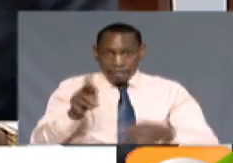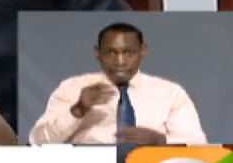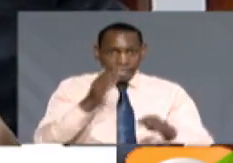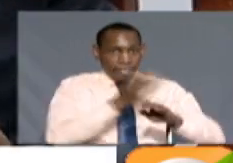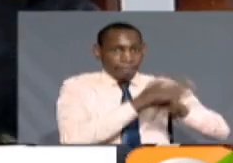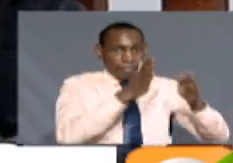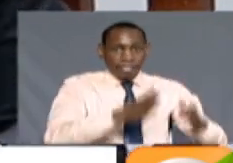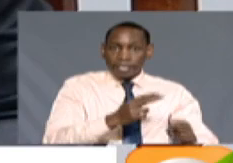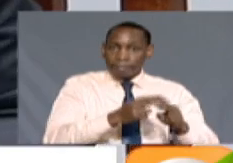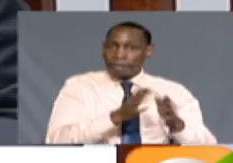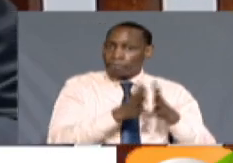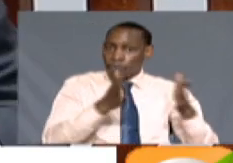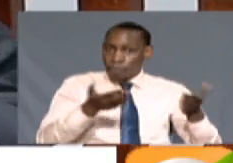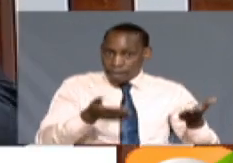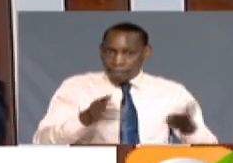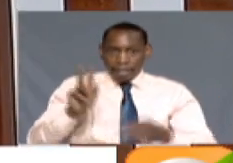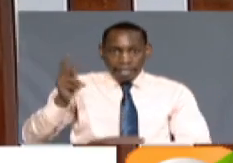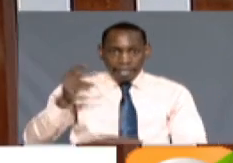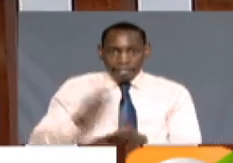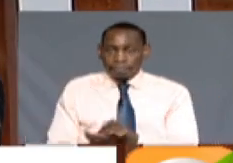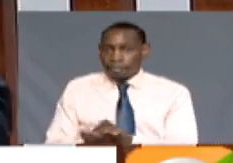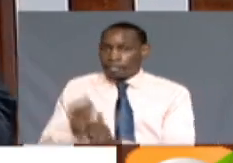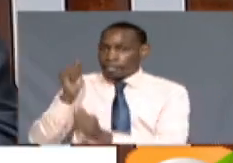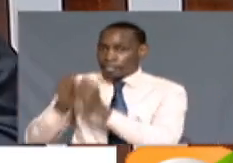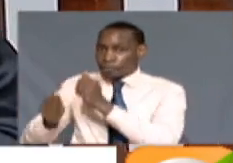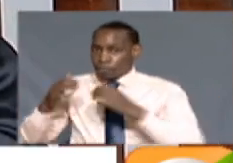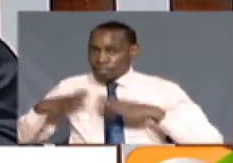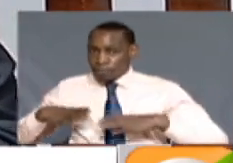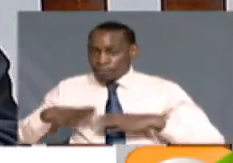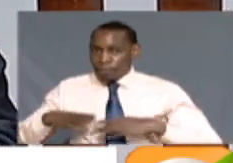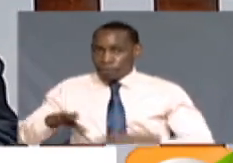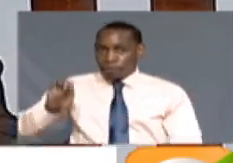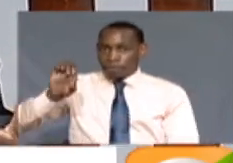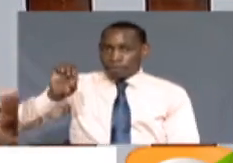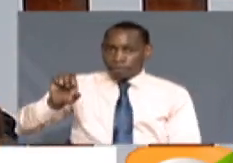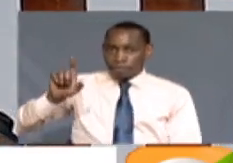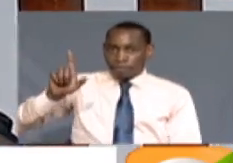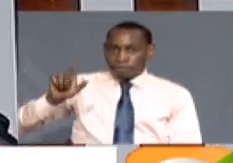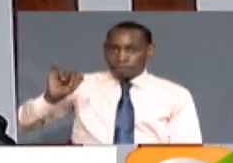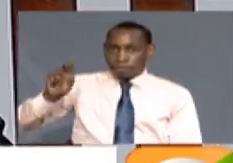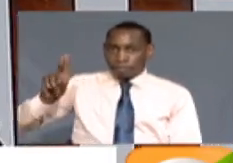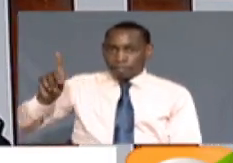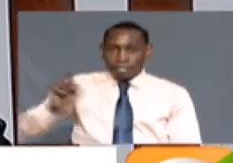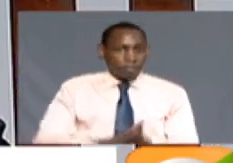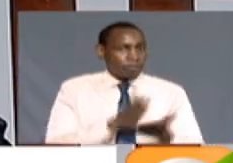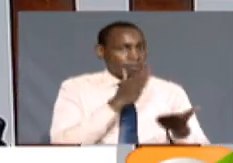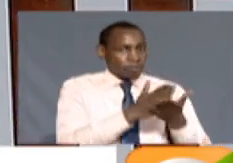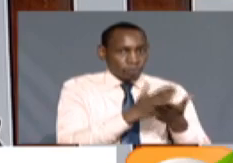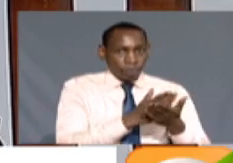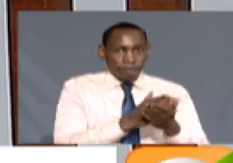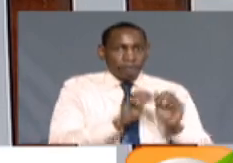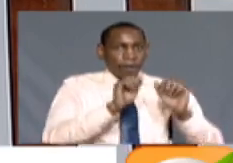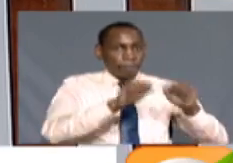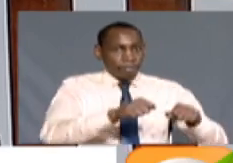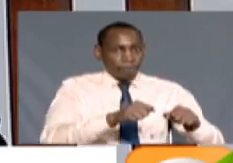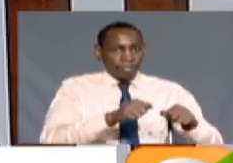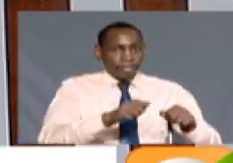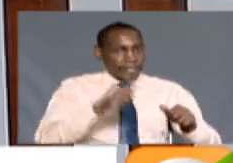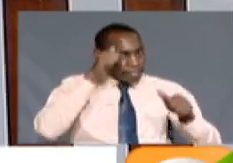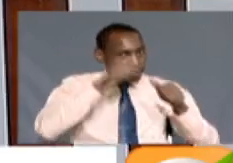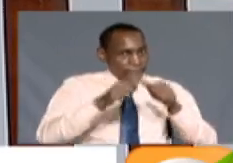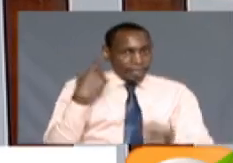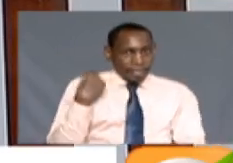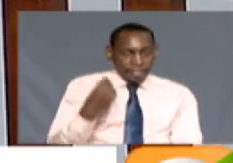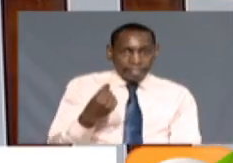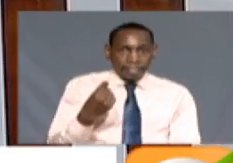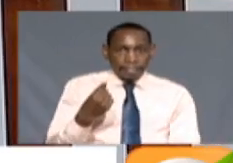who are popular, right? Sports people, Who are popular. Yeah, like Kipchoge. Yeah, it's also popular. It could be number four. I remember recently